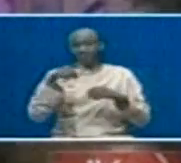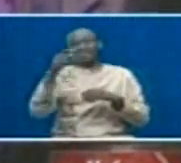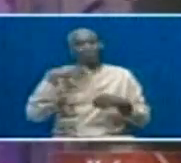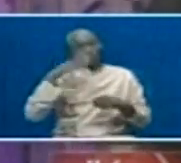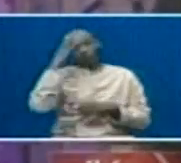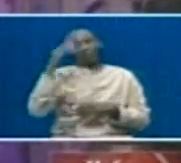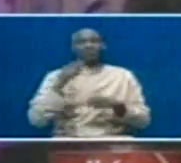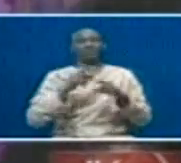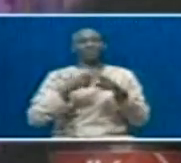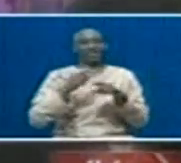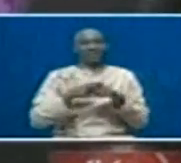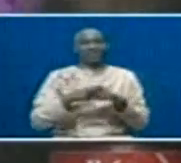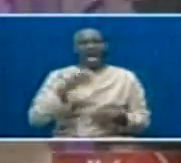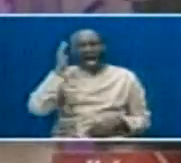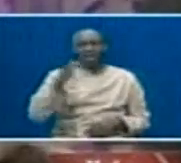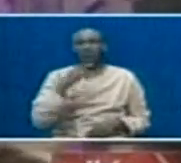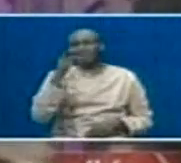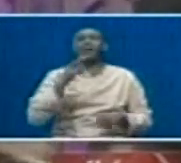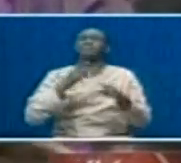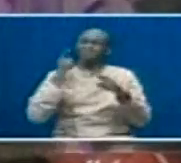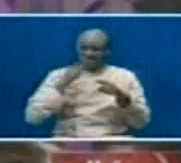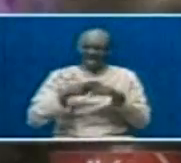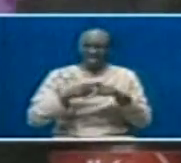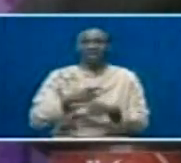Salim Juma anamwambia, hello, sema panya ba.